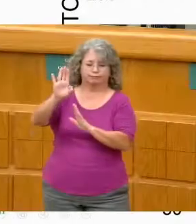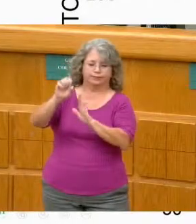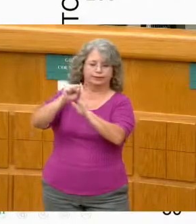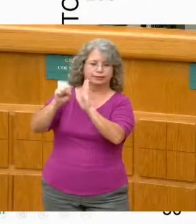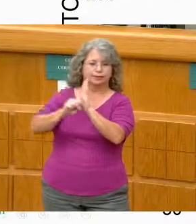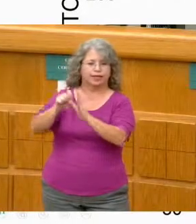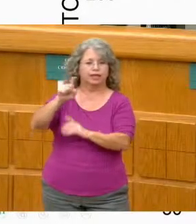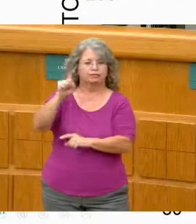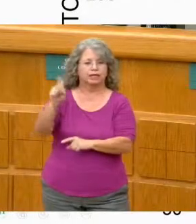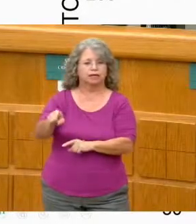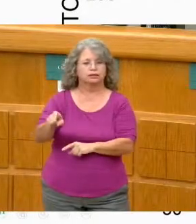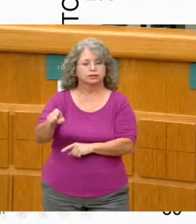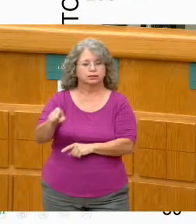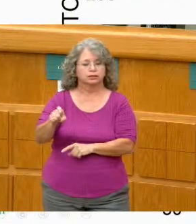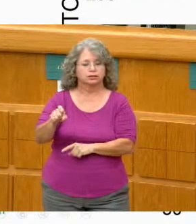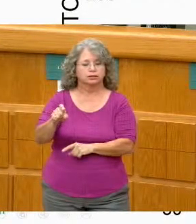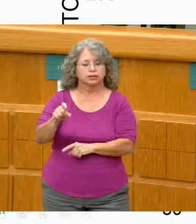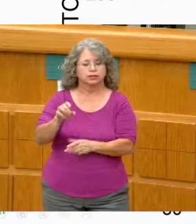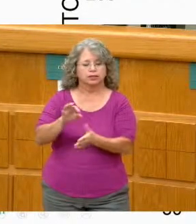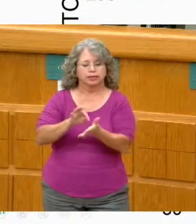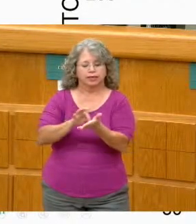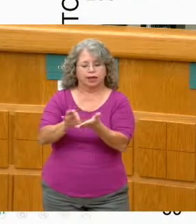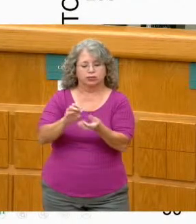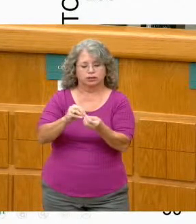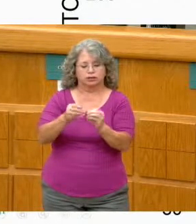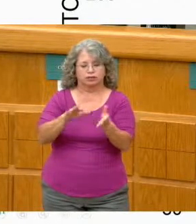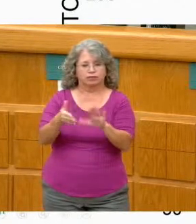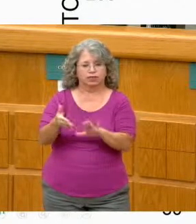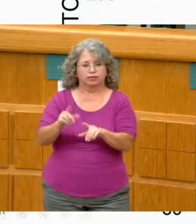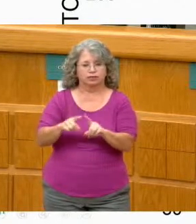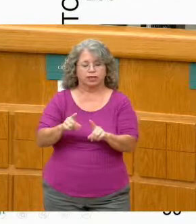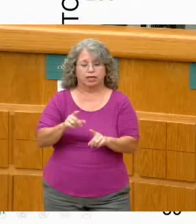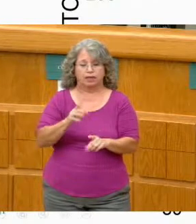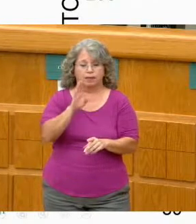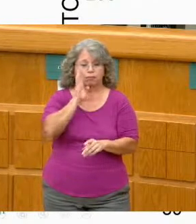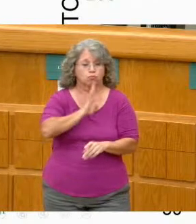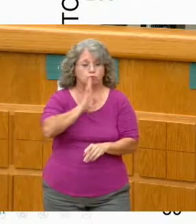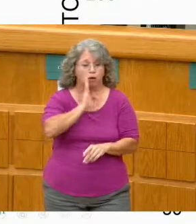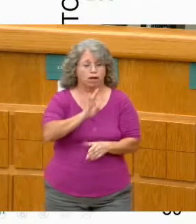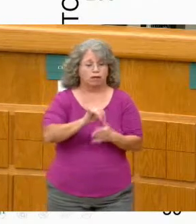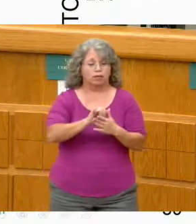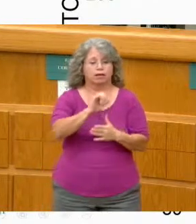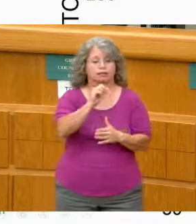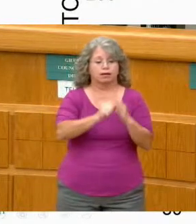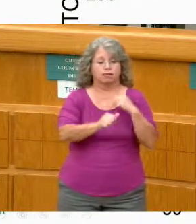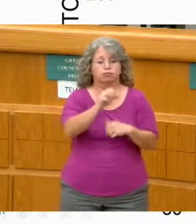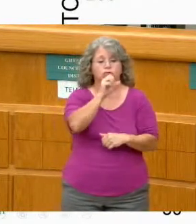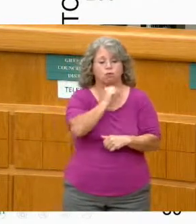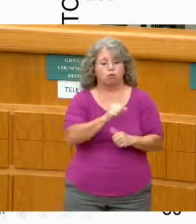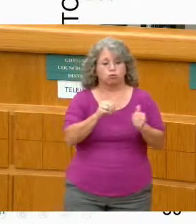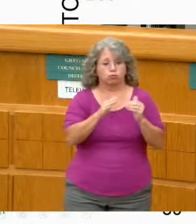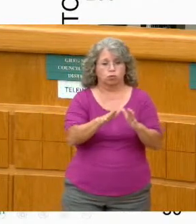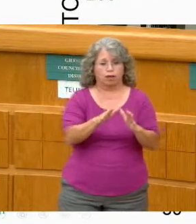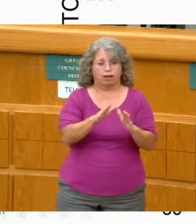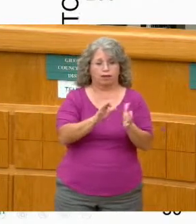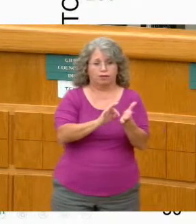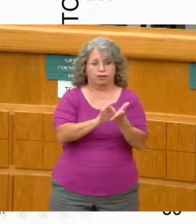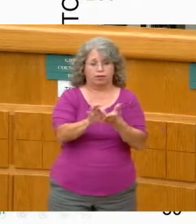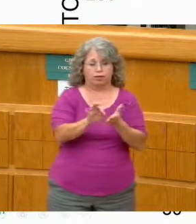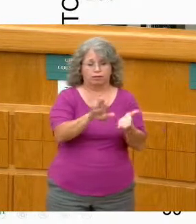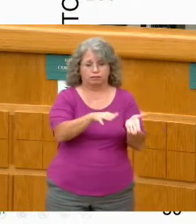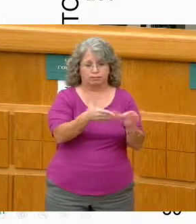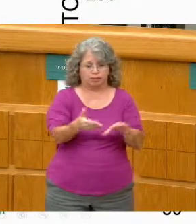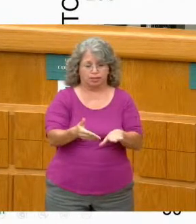state of Texas, not we as the task force. So here in brown is the old way of counting